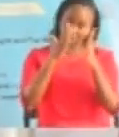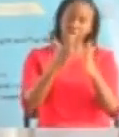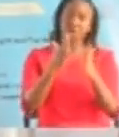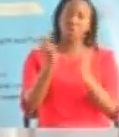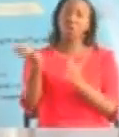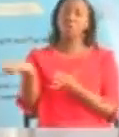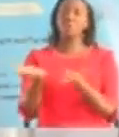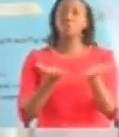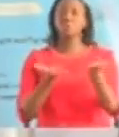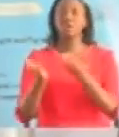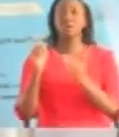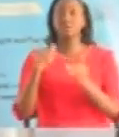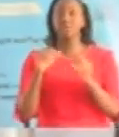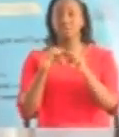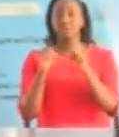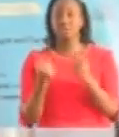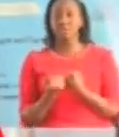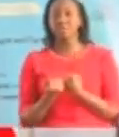serve the society.